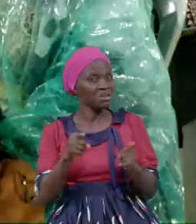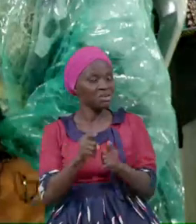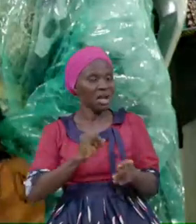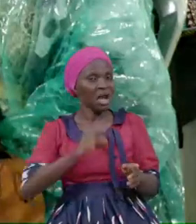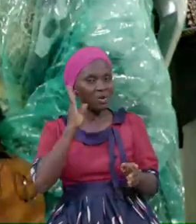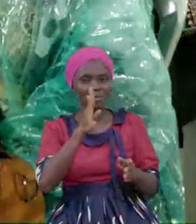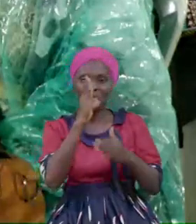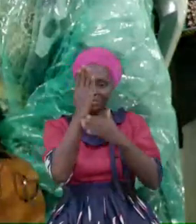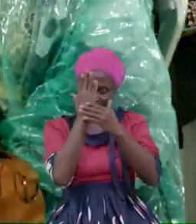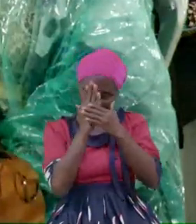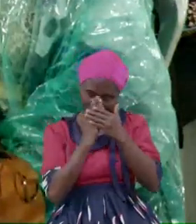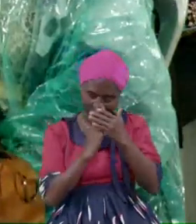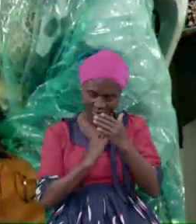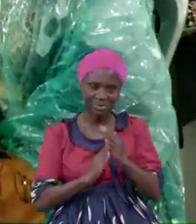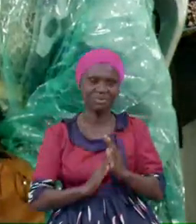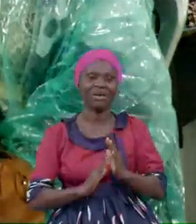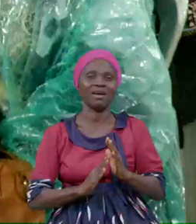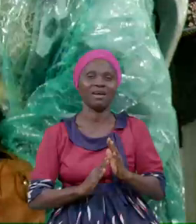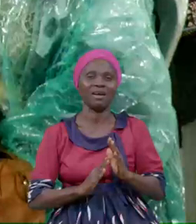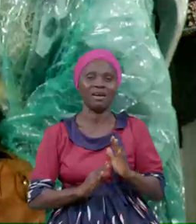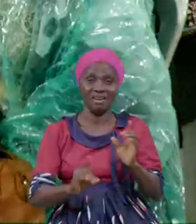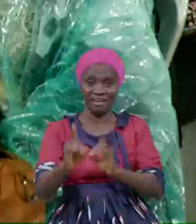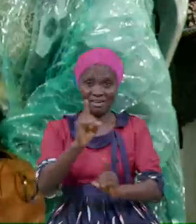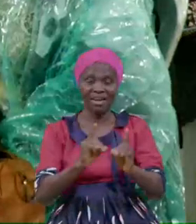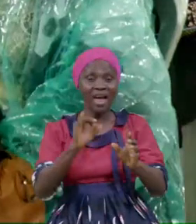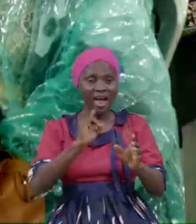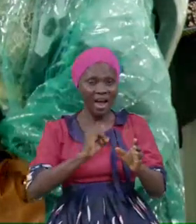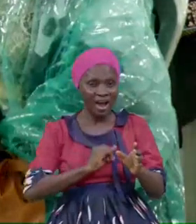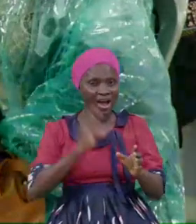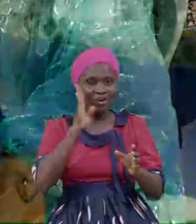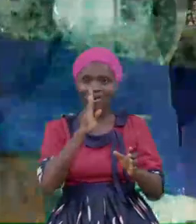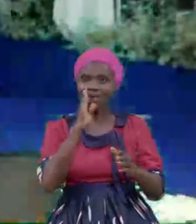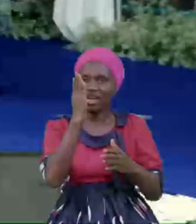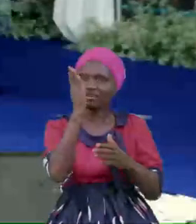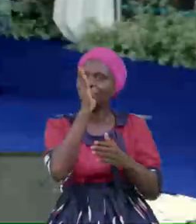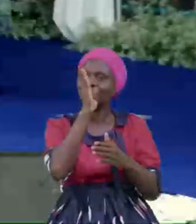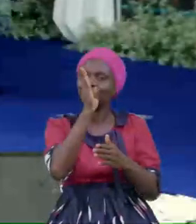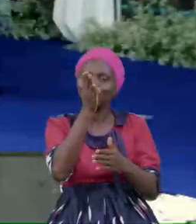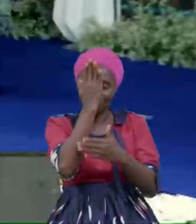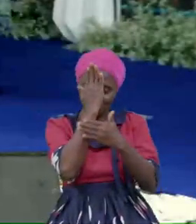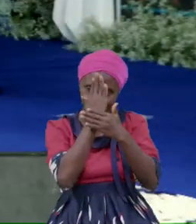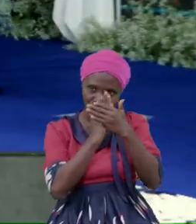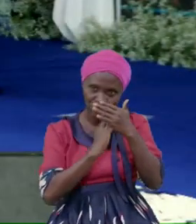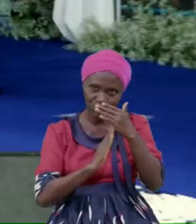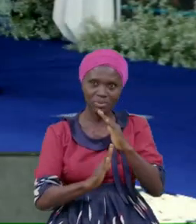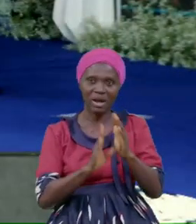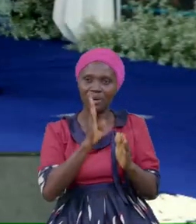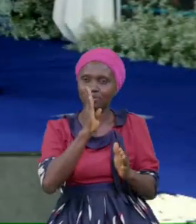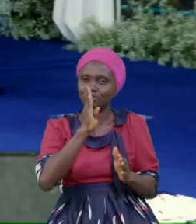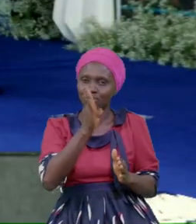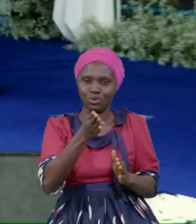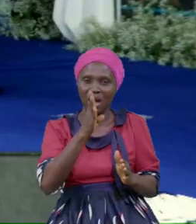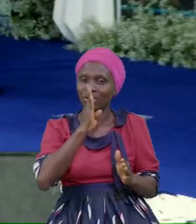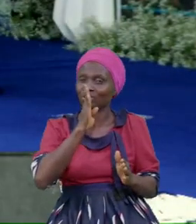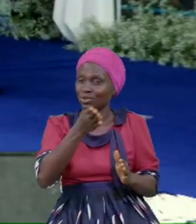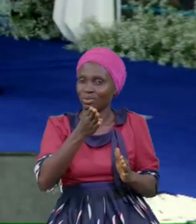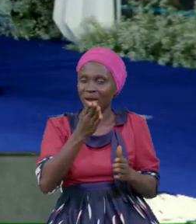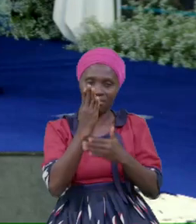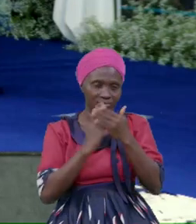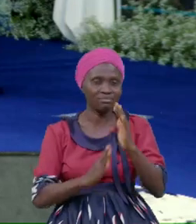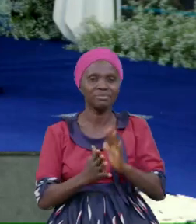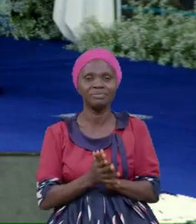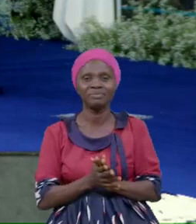Tell me now. And then he says to live righteously and godly. Righteously and